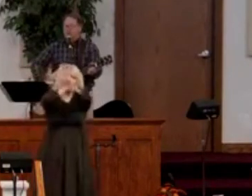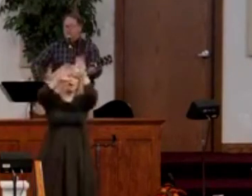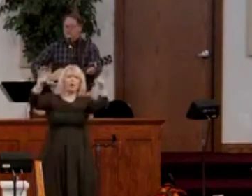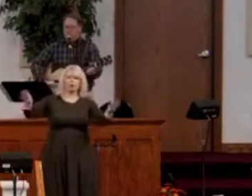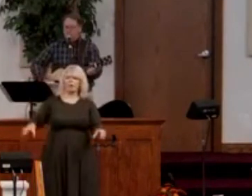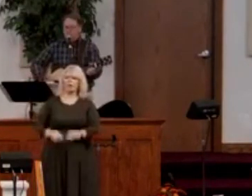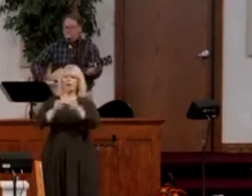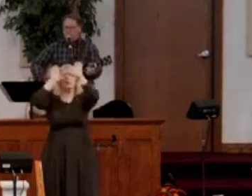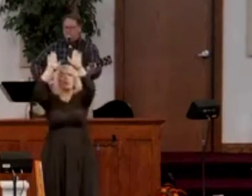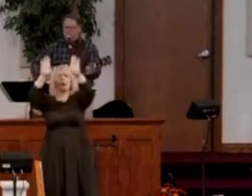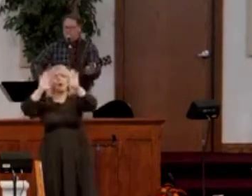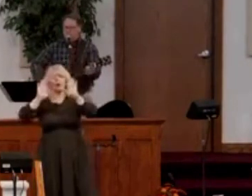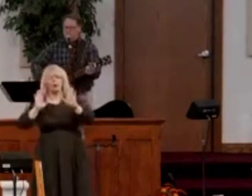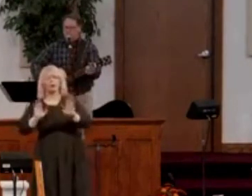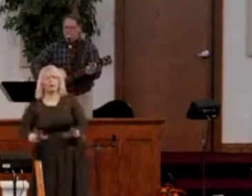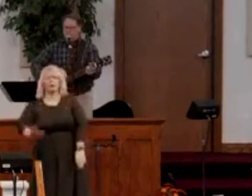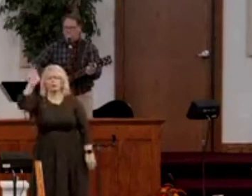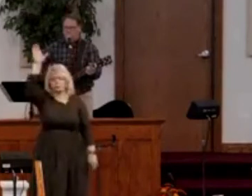Oh, the